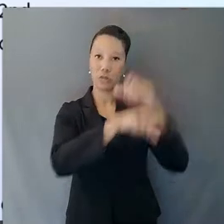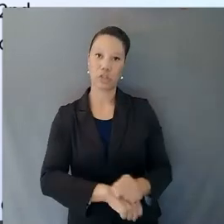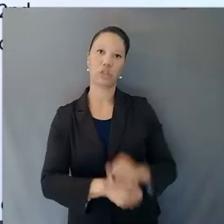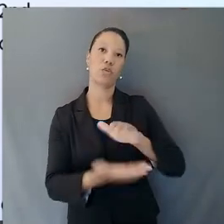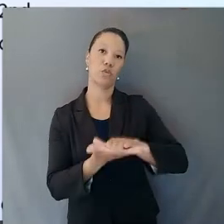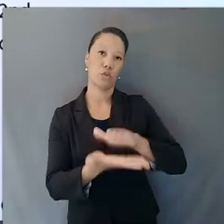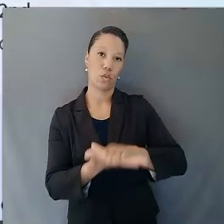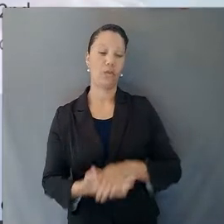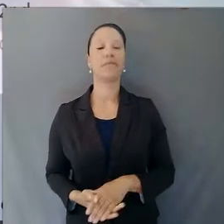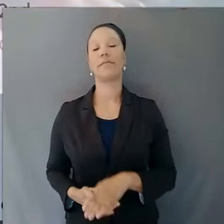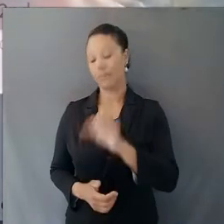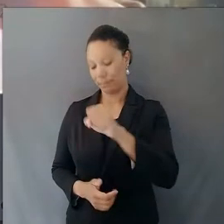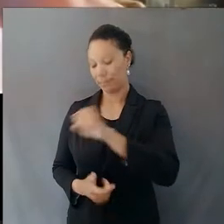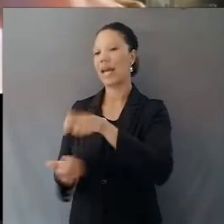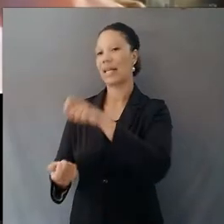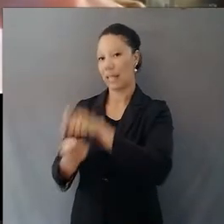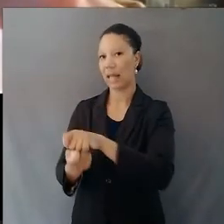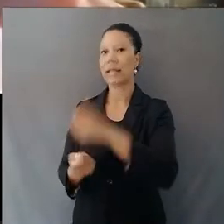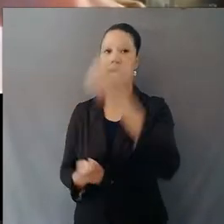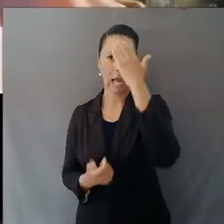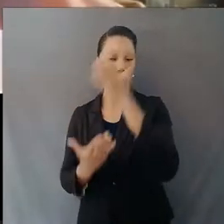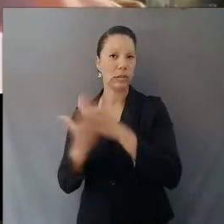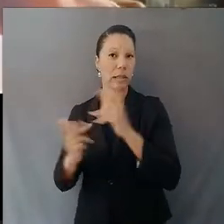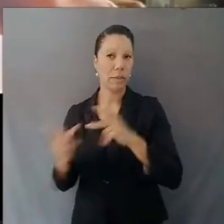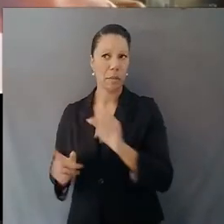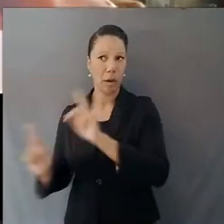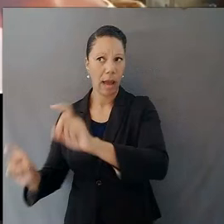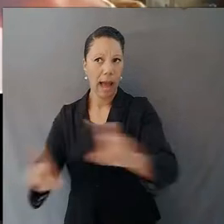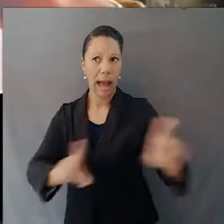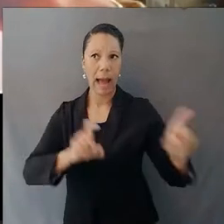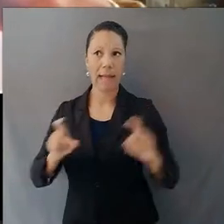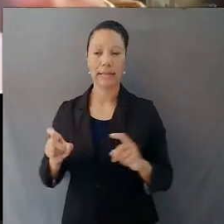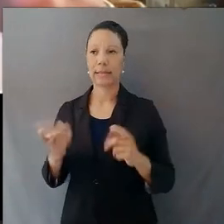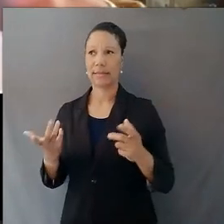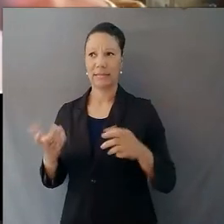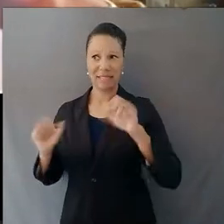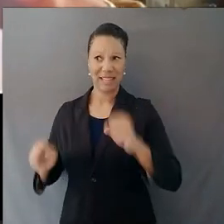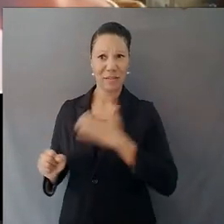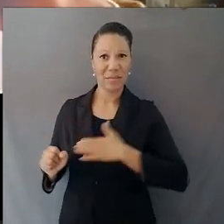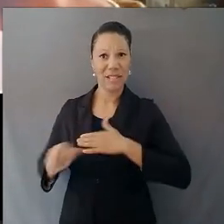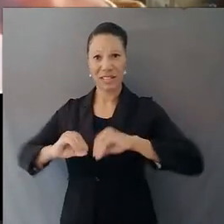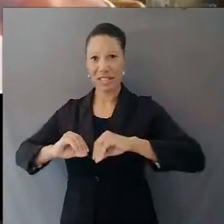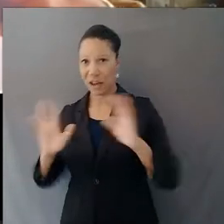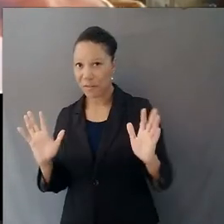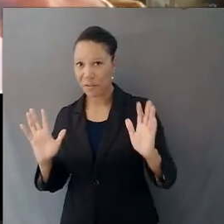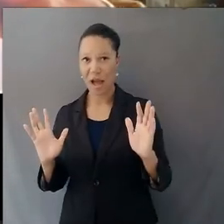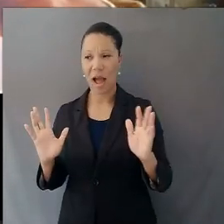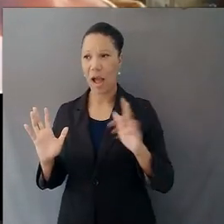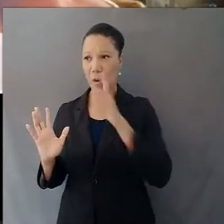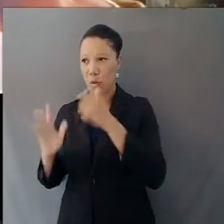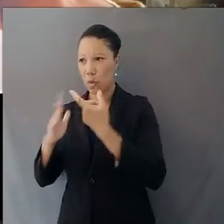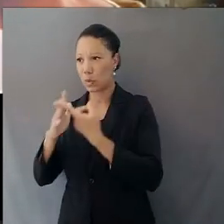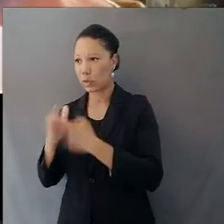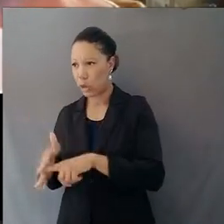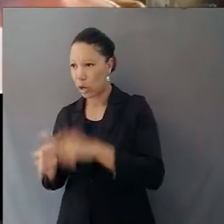schools. Exactly. I know a lot of people were asking you and asking us, can you please clarify on who's starting on which date?